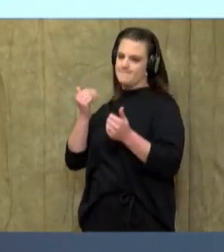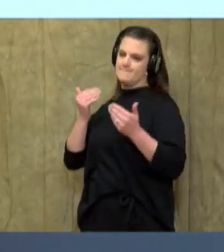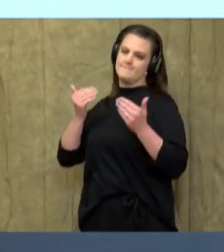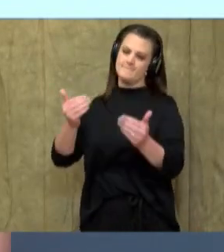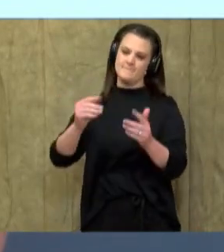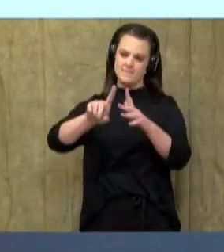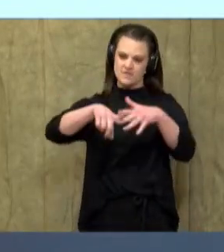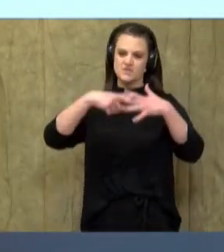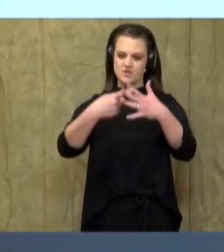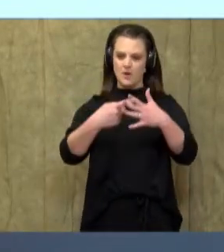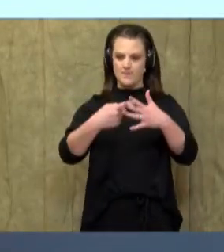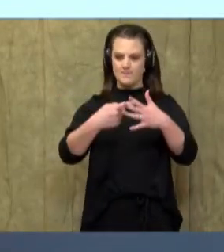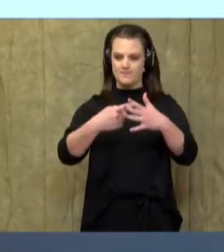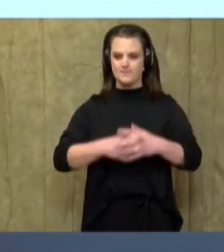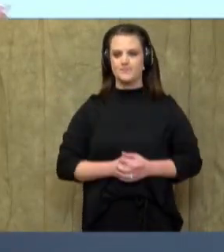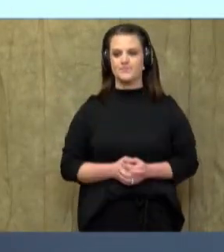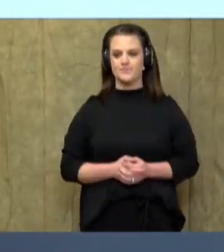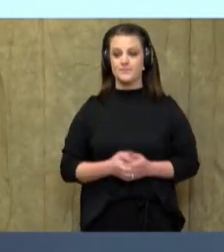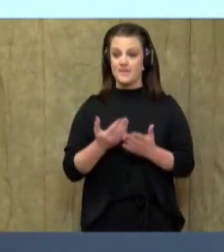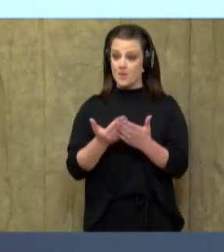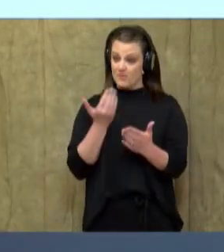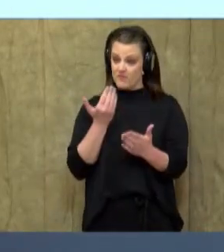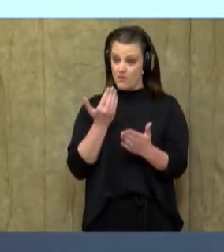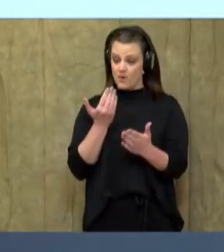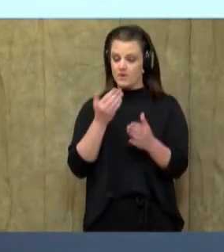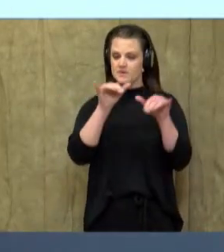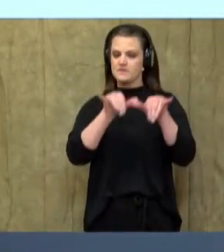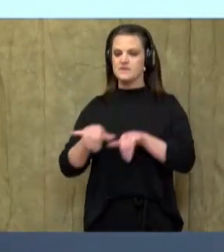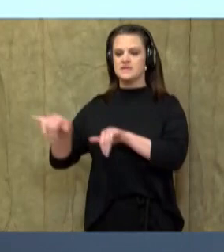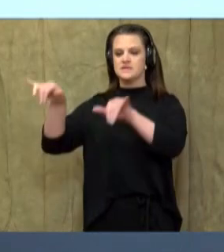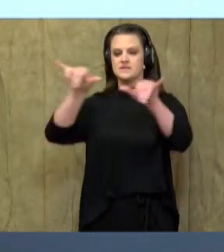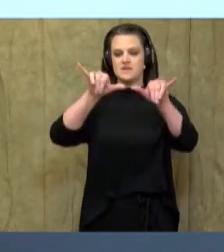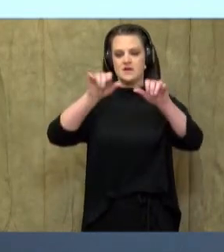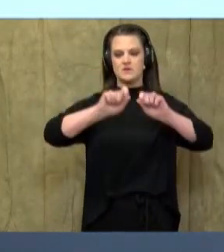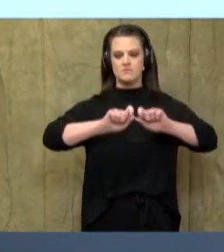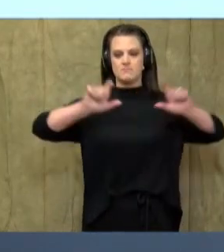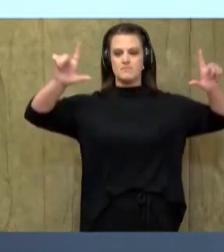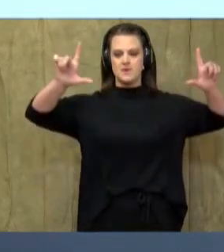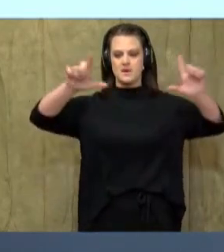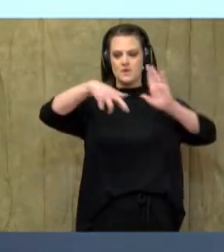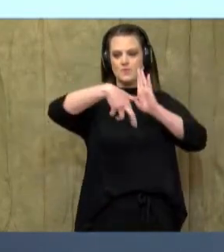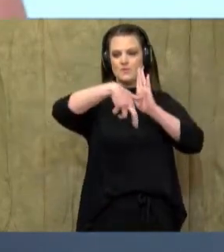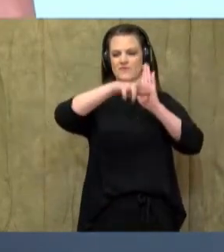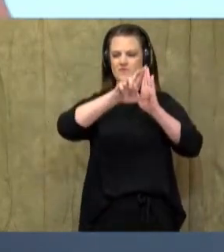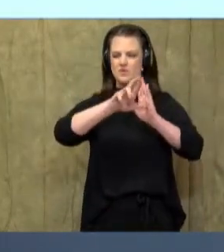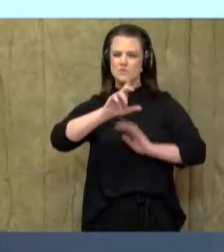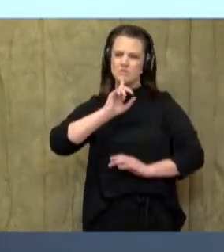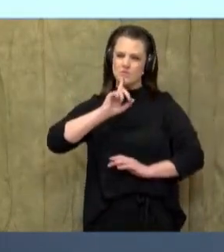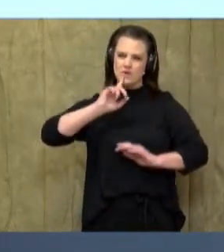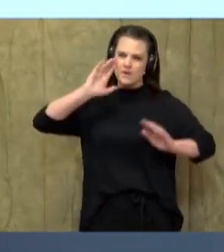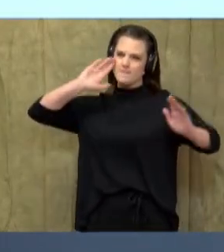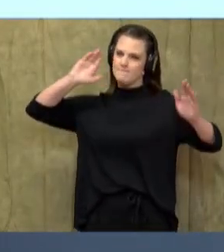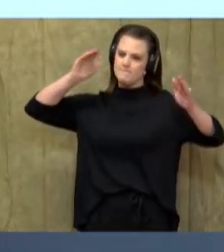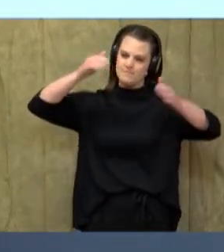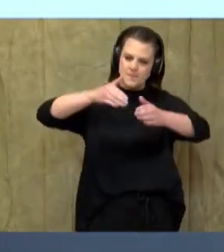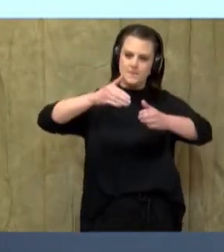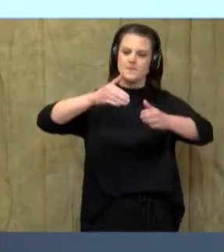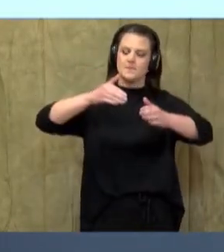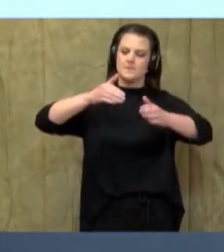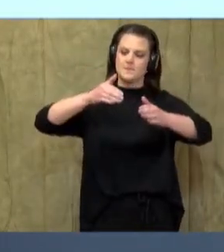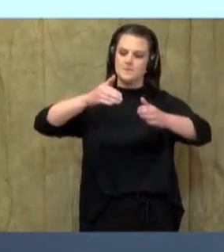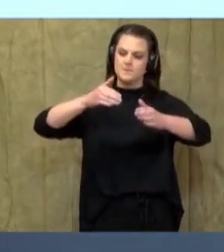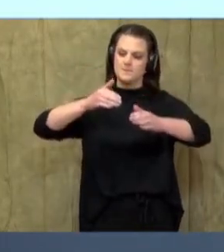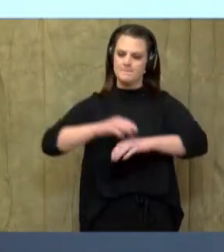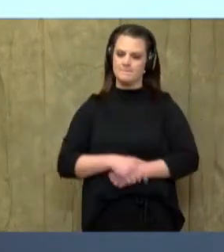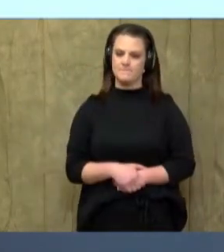lesson. But before I do, we're going to look at the standard once again, just to really focus our attention on it.